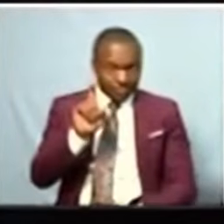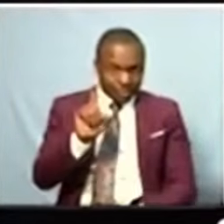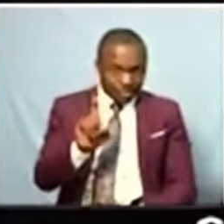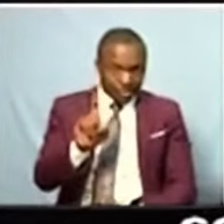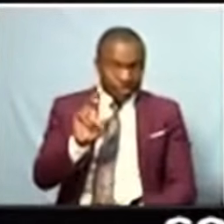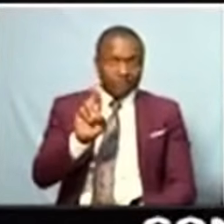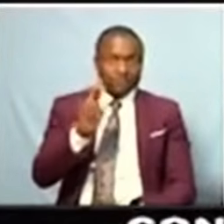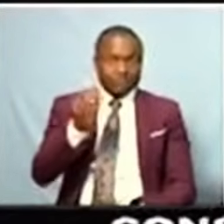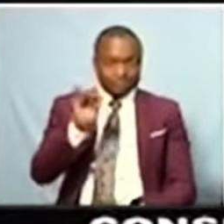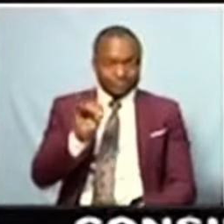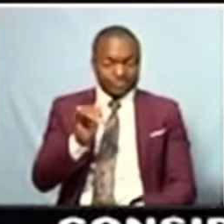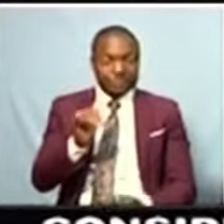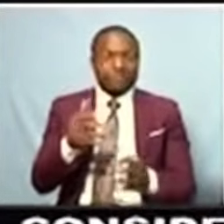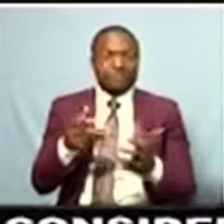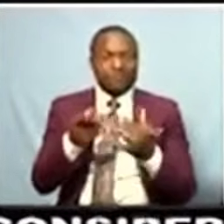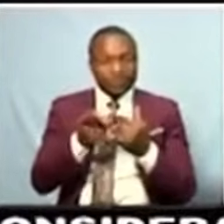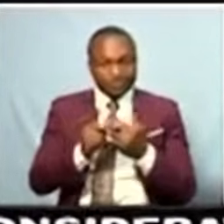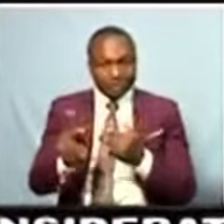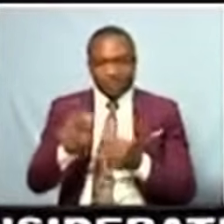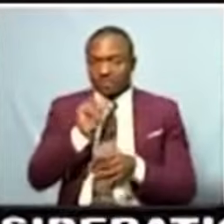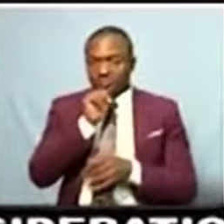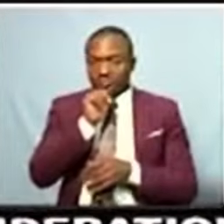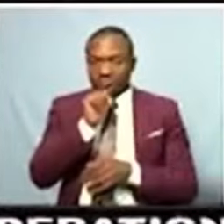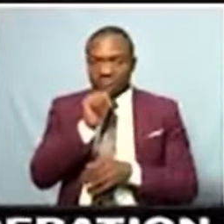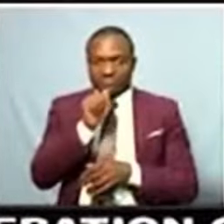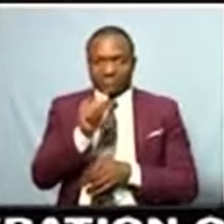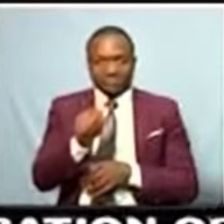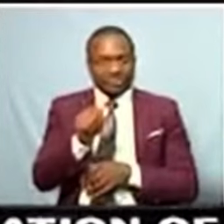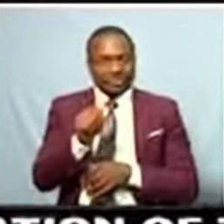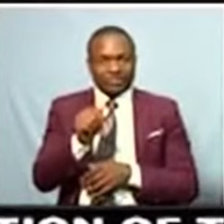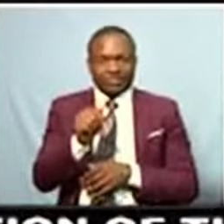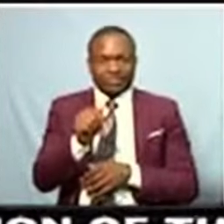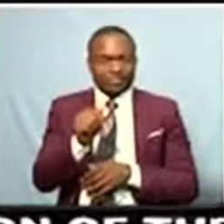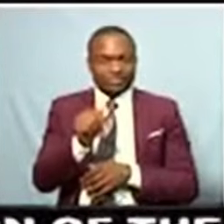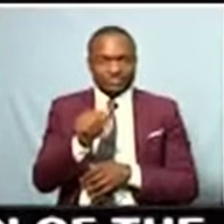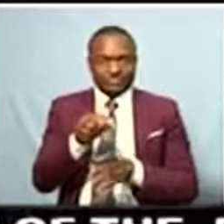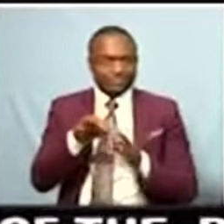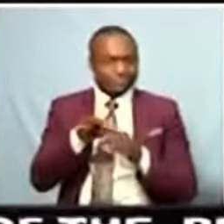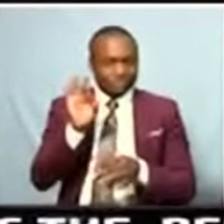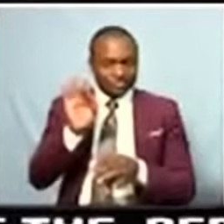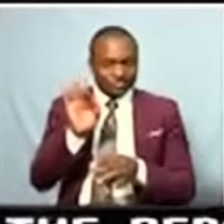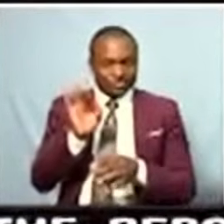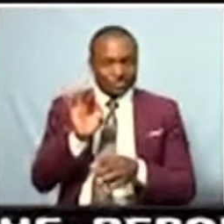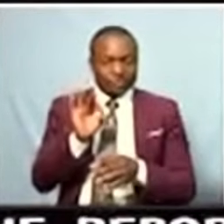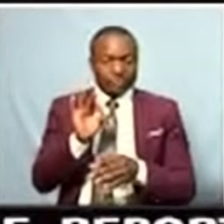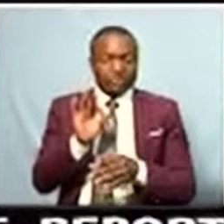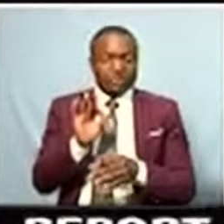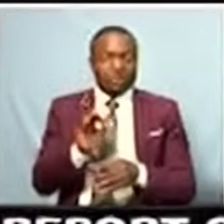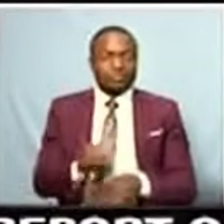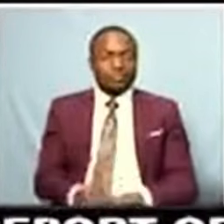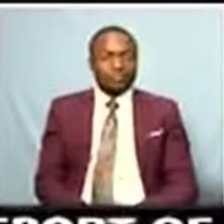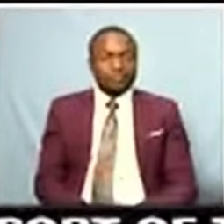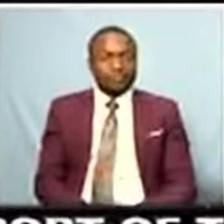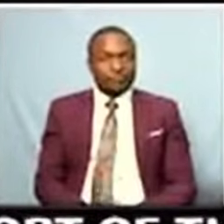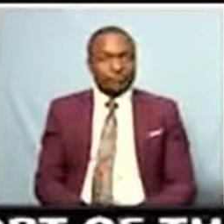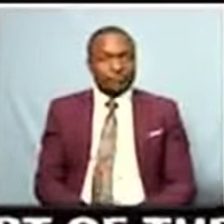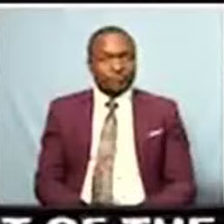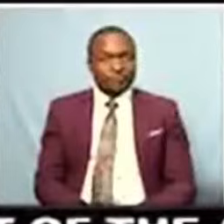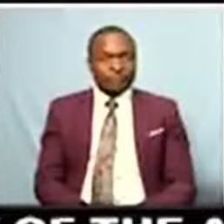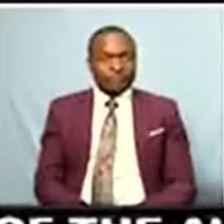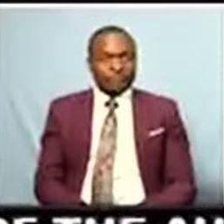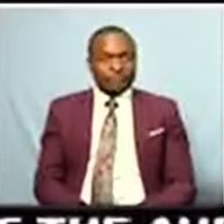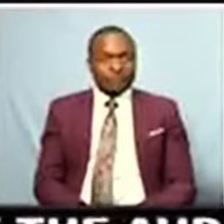detectors are very sensitive and fragile in nature, and they are always excluded